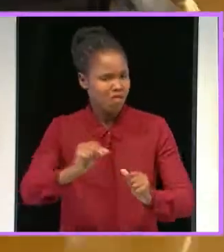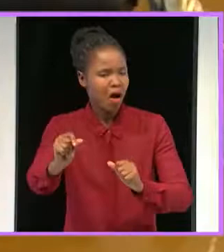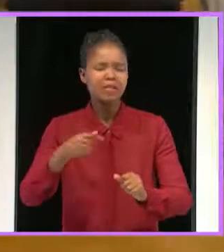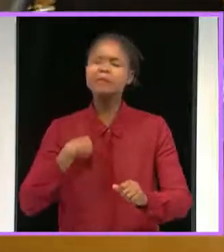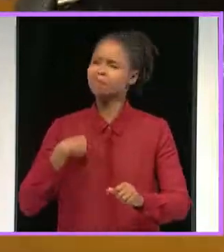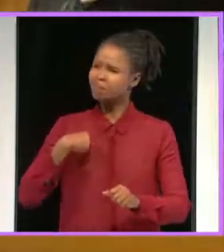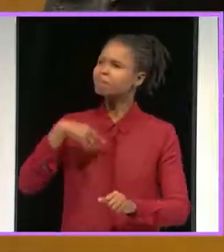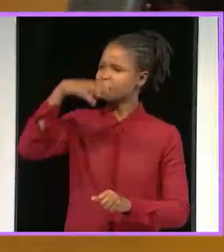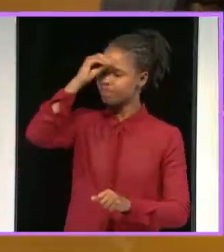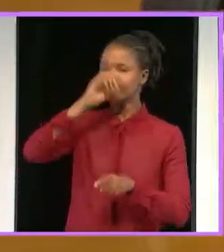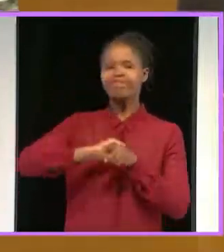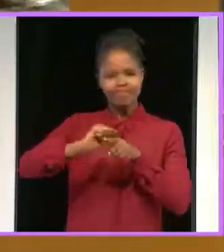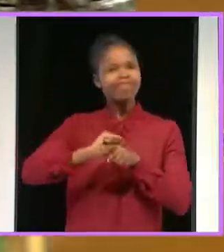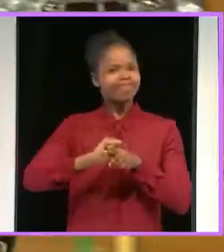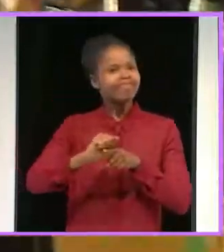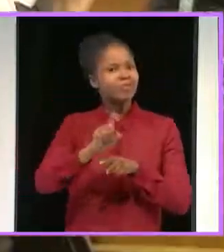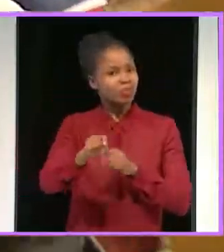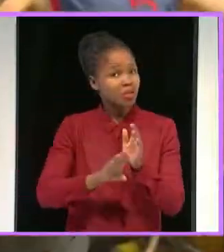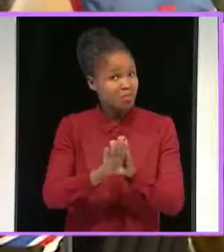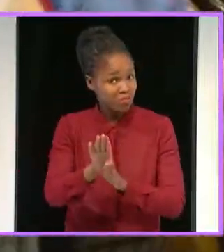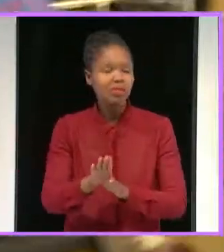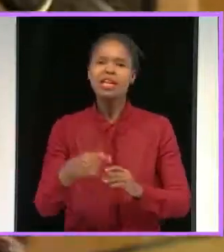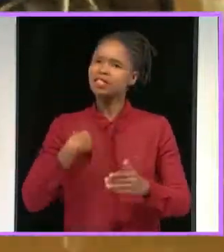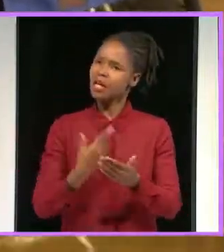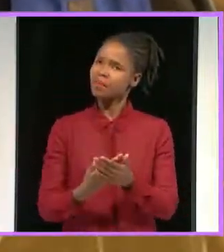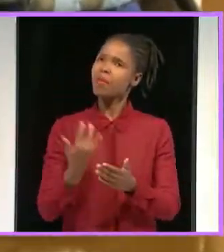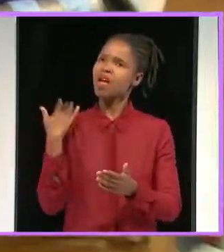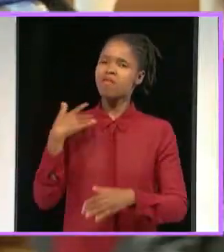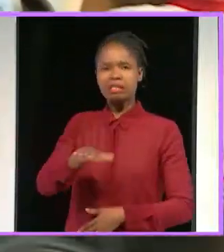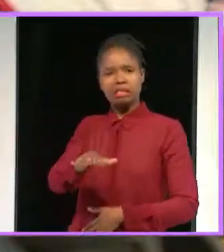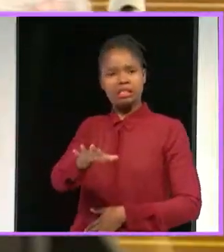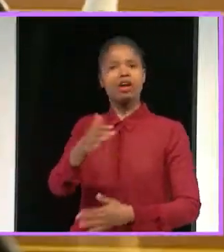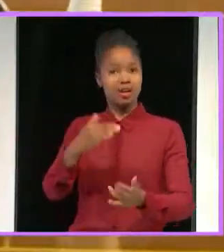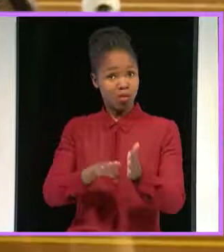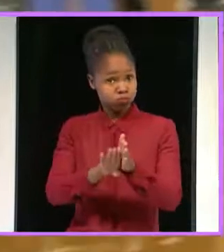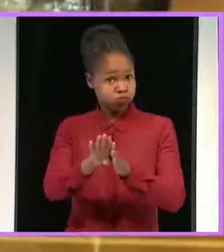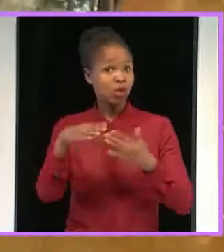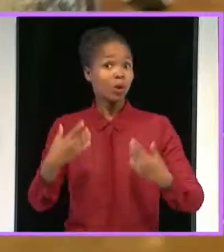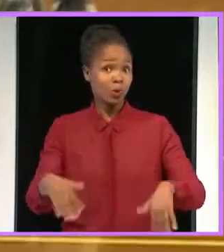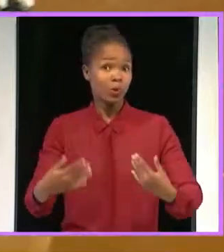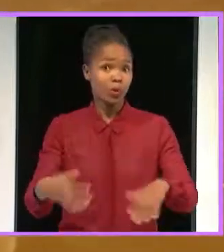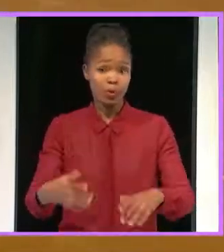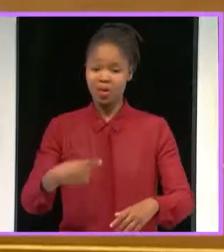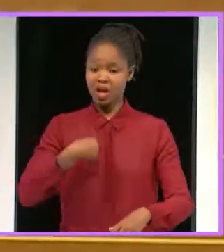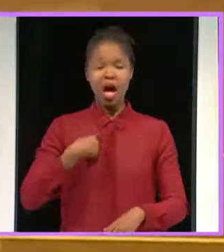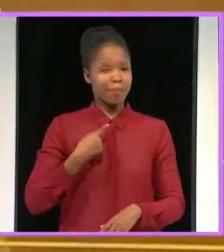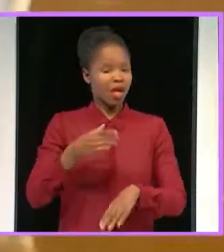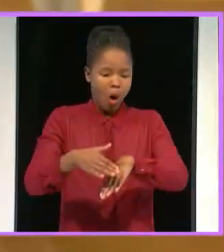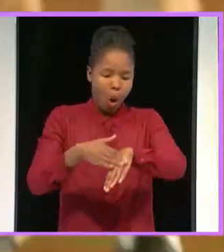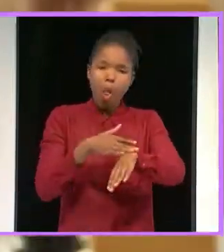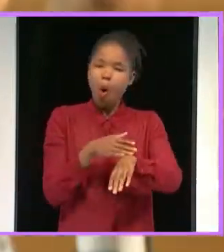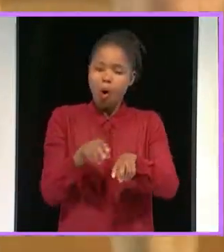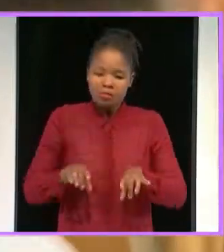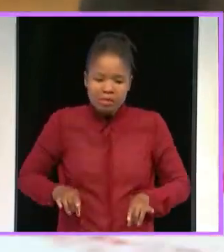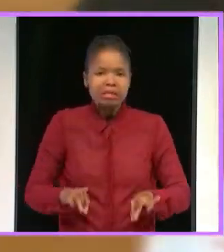So yeah, so I improved a little bit, a tad bit, but yeah, the guys were much faster, much better handling,